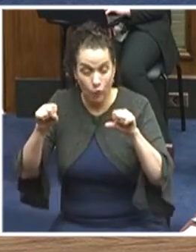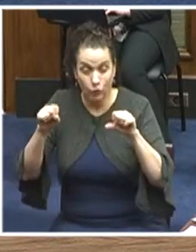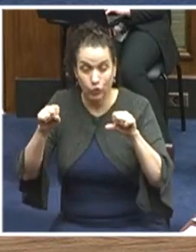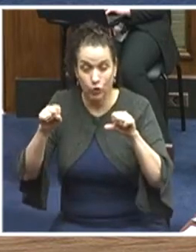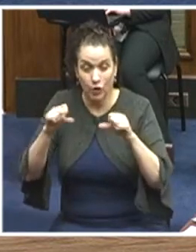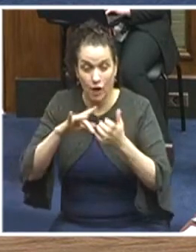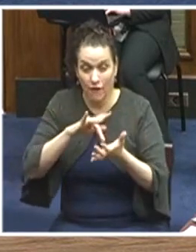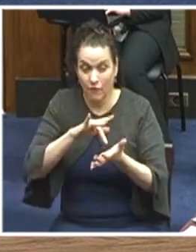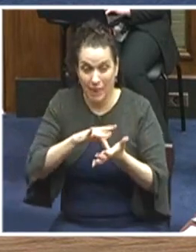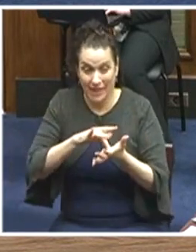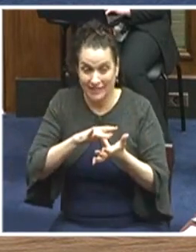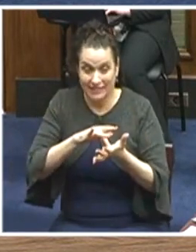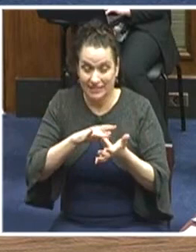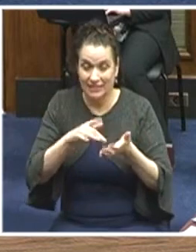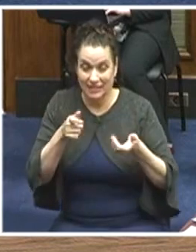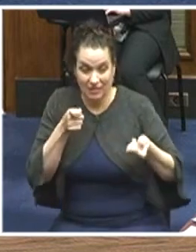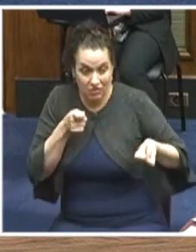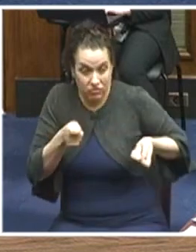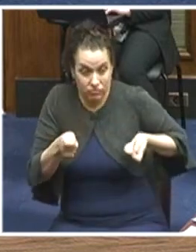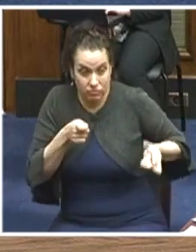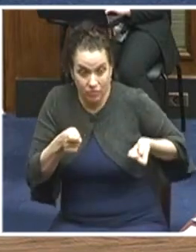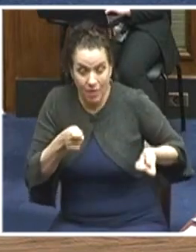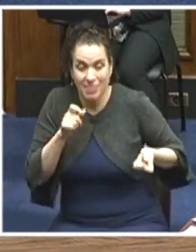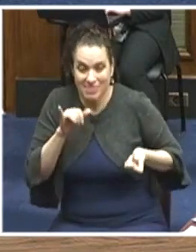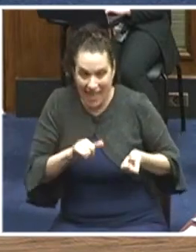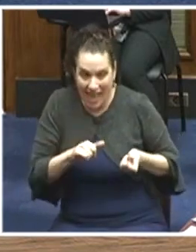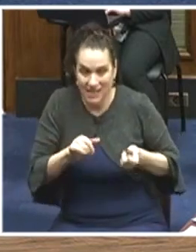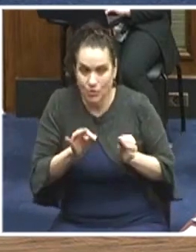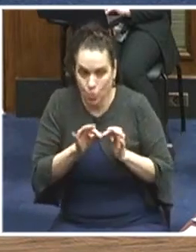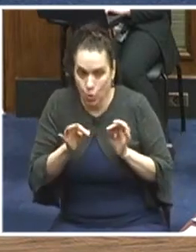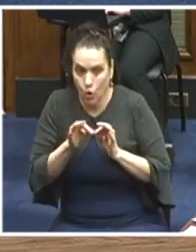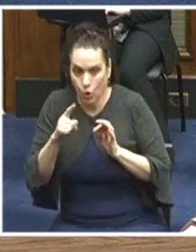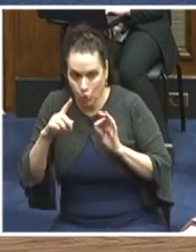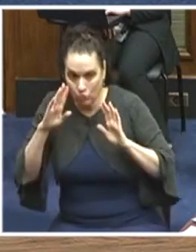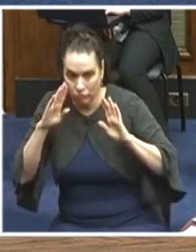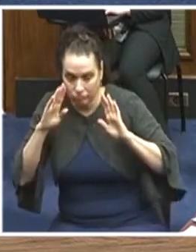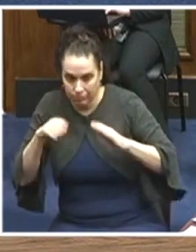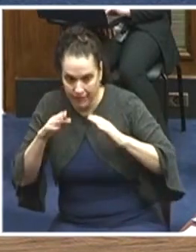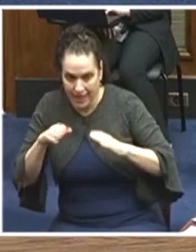worthy of your attention than any tax cut, no